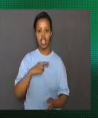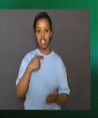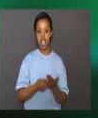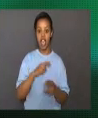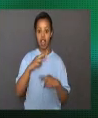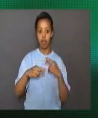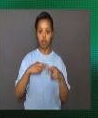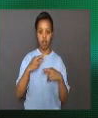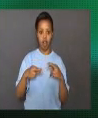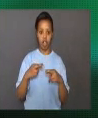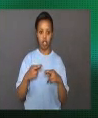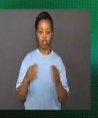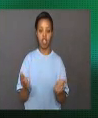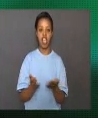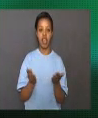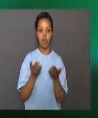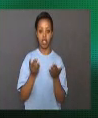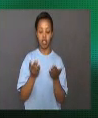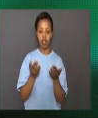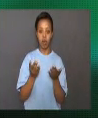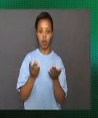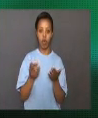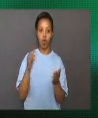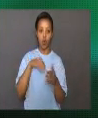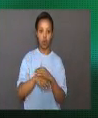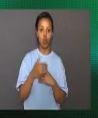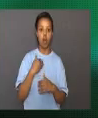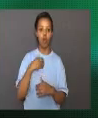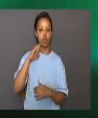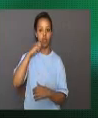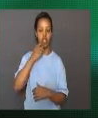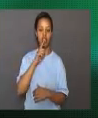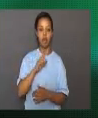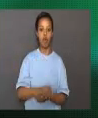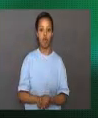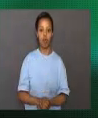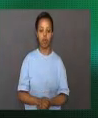reaction is initiated by the enzyme rubisco.